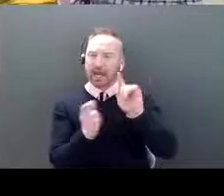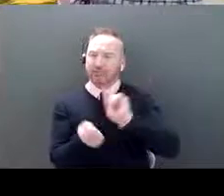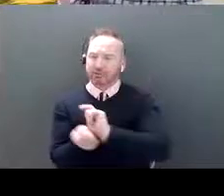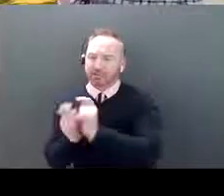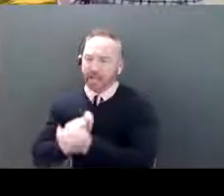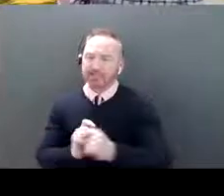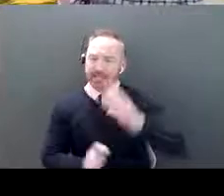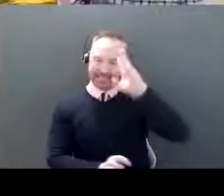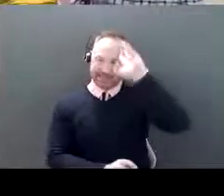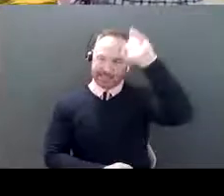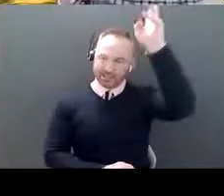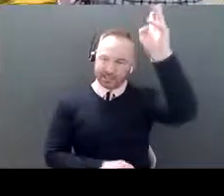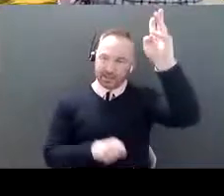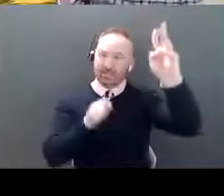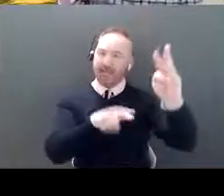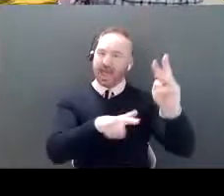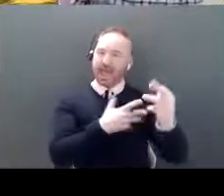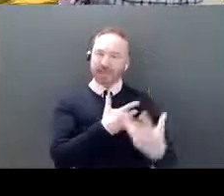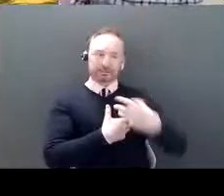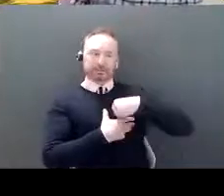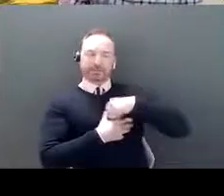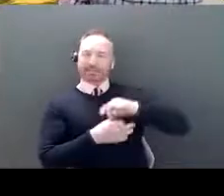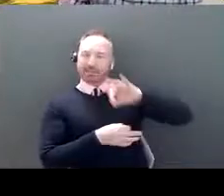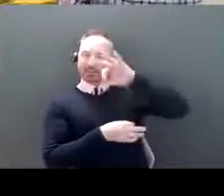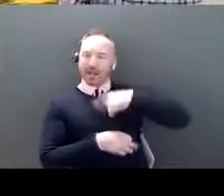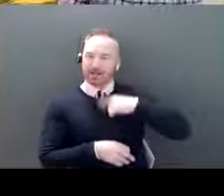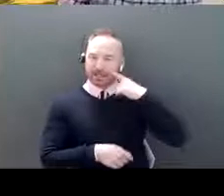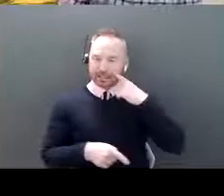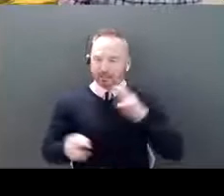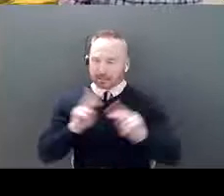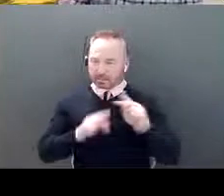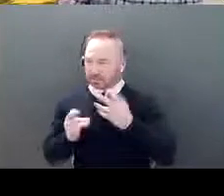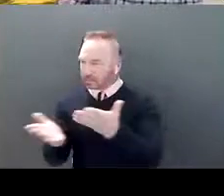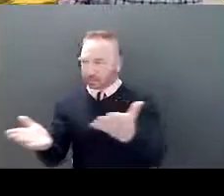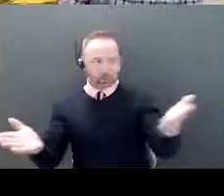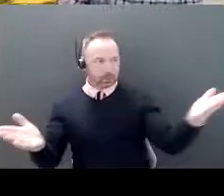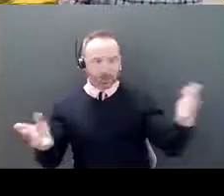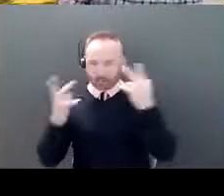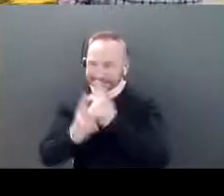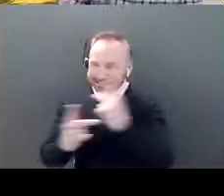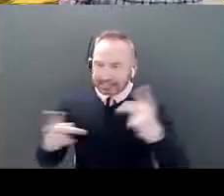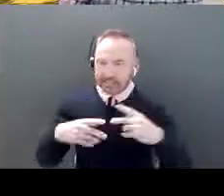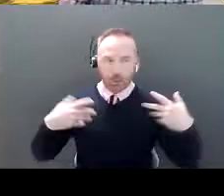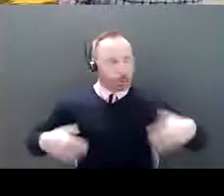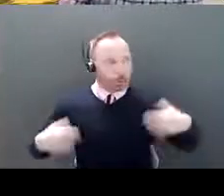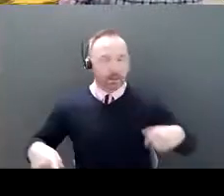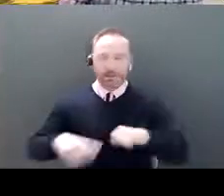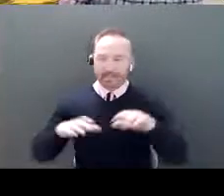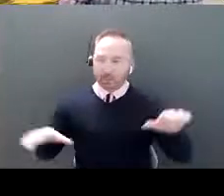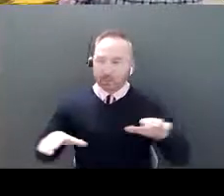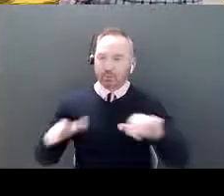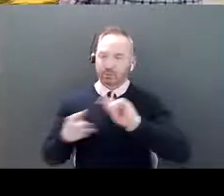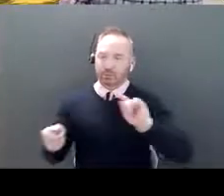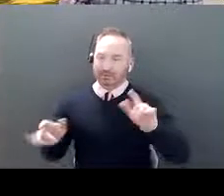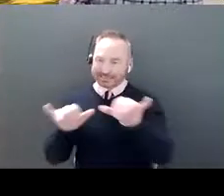is possible, that we see happening. We see people all around us doing incredible things to make changes in the system. And so I want